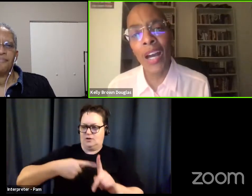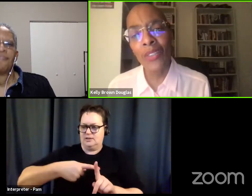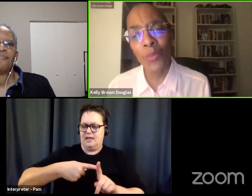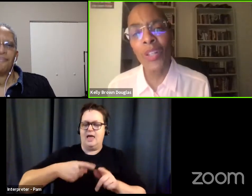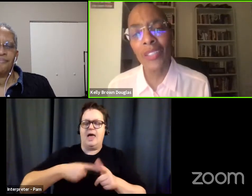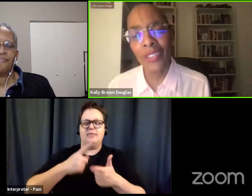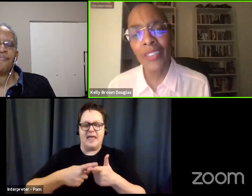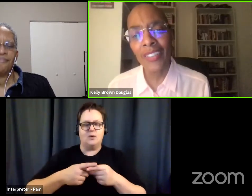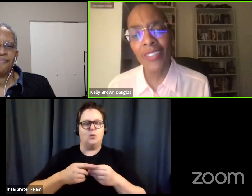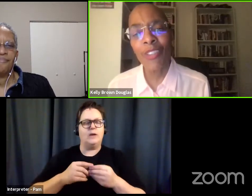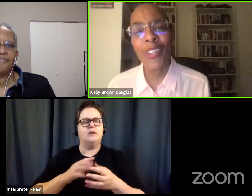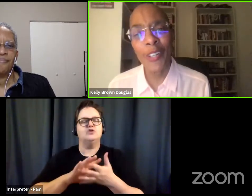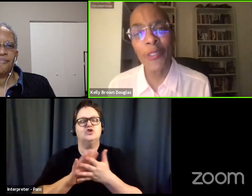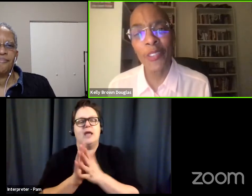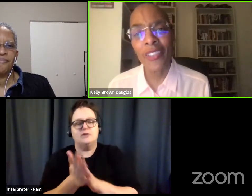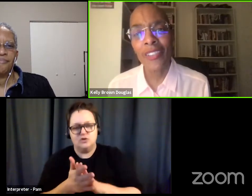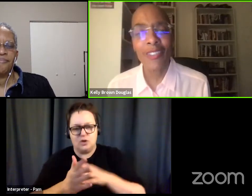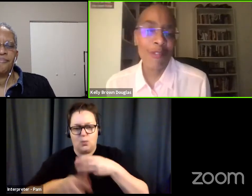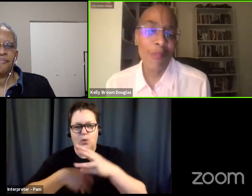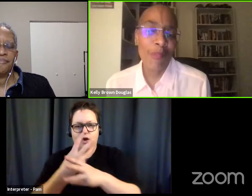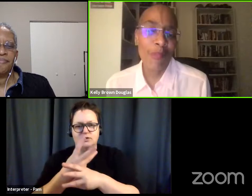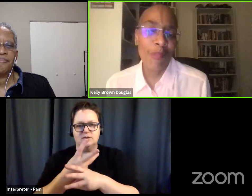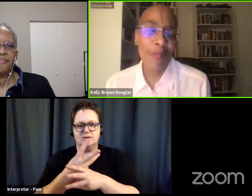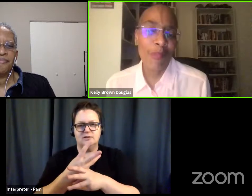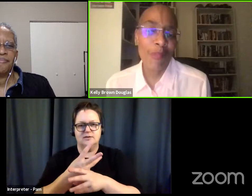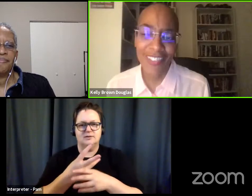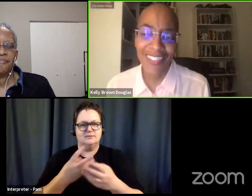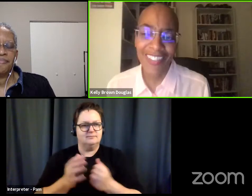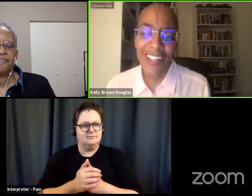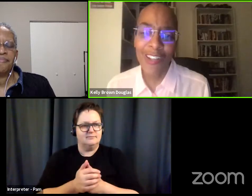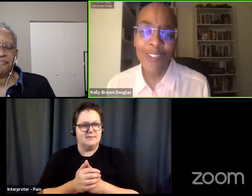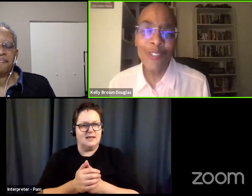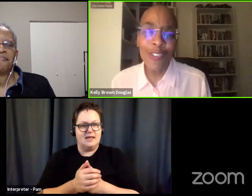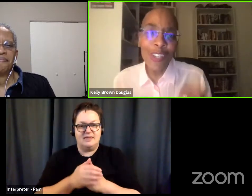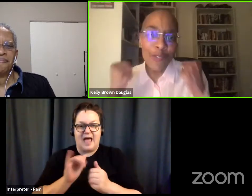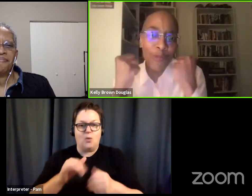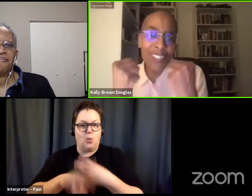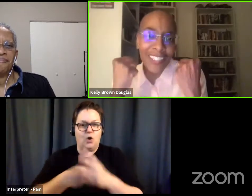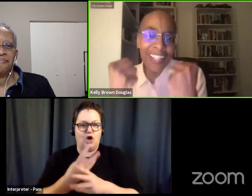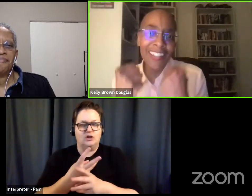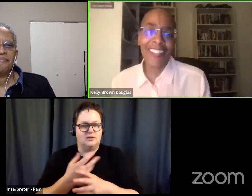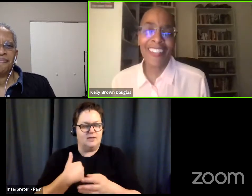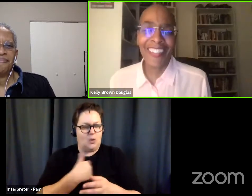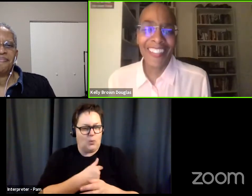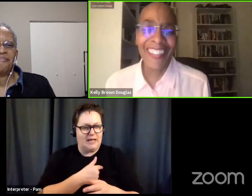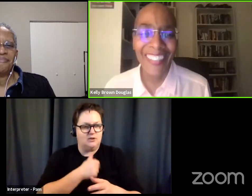would not want withheld from ourselves. So let's work